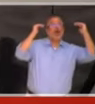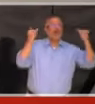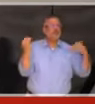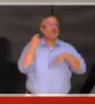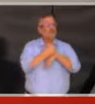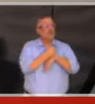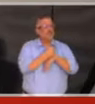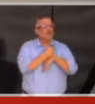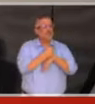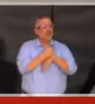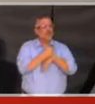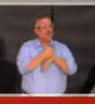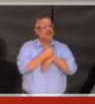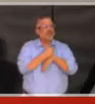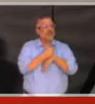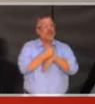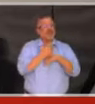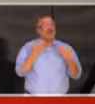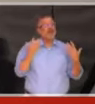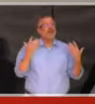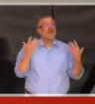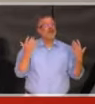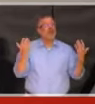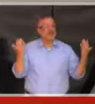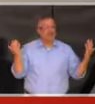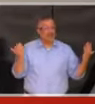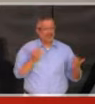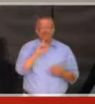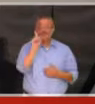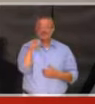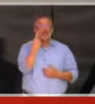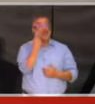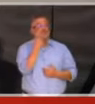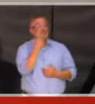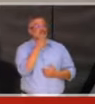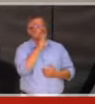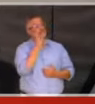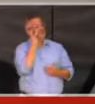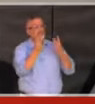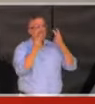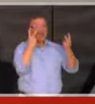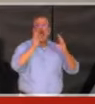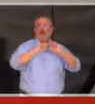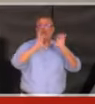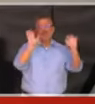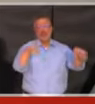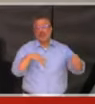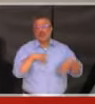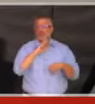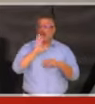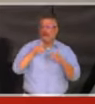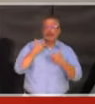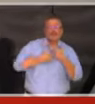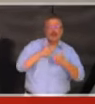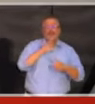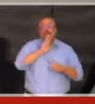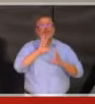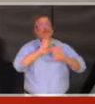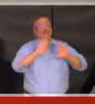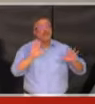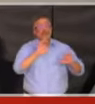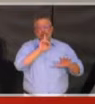today, long-windedly, we're here in the spirit not just of identifying the obvious and all the challenges and vexing problems we have, but